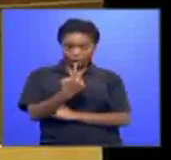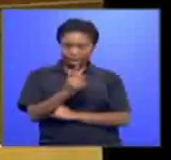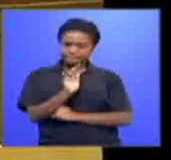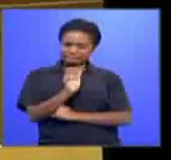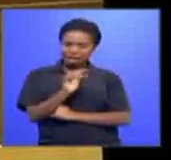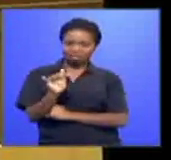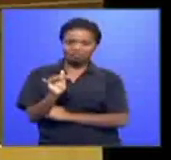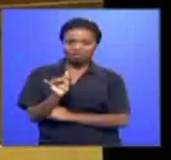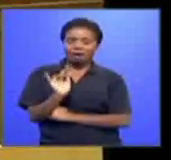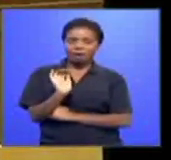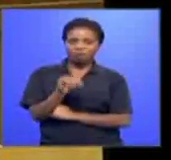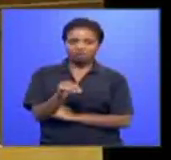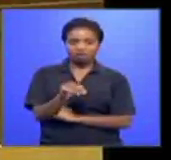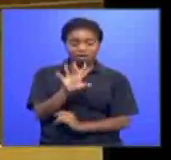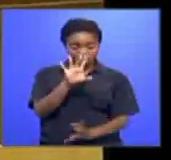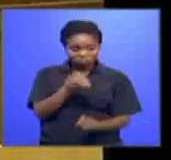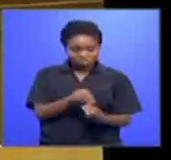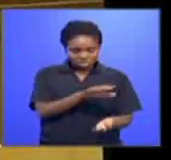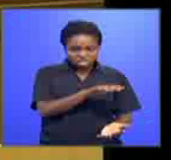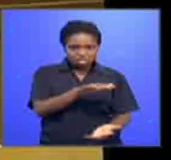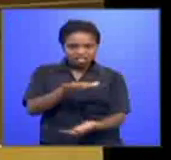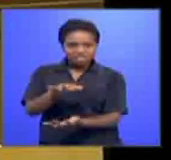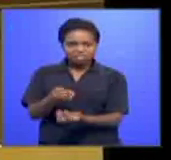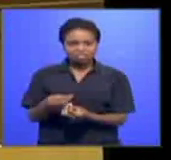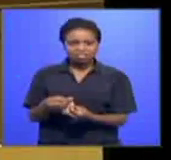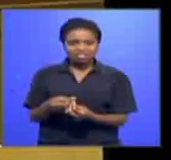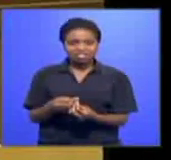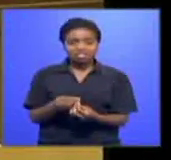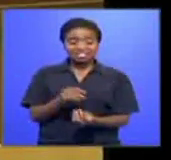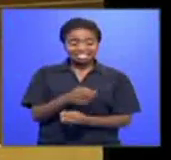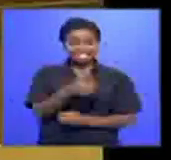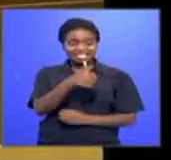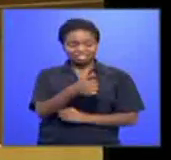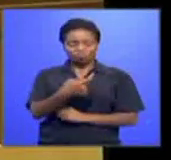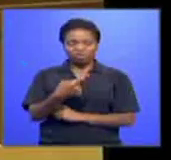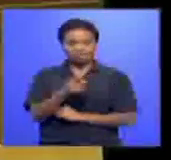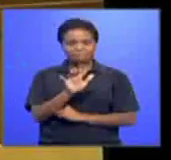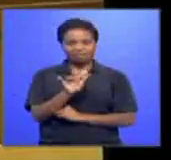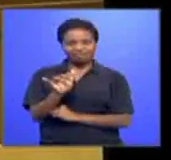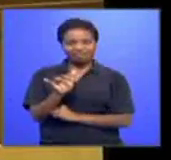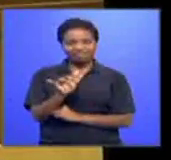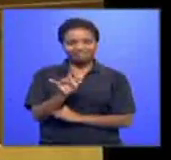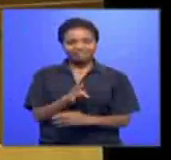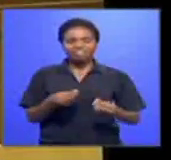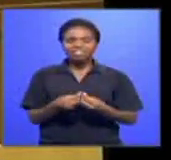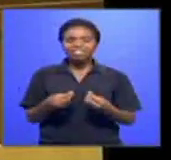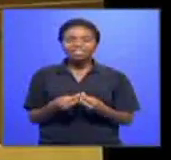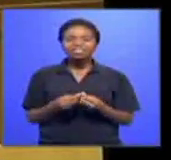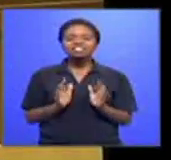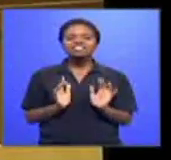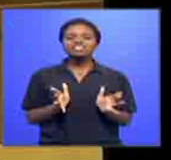million rand. A total of 61 million rand of these assets have